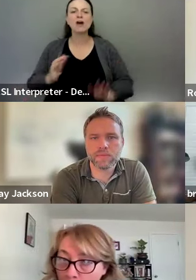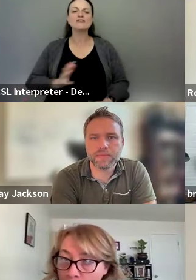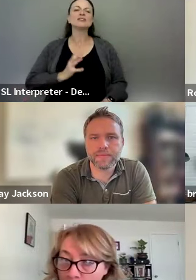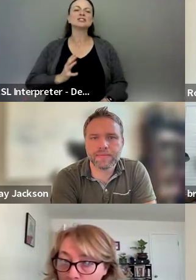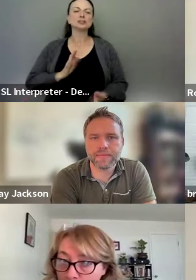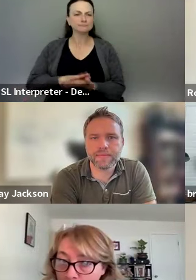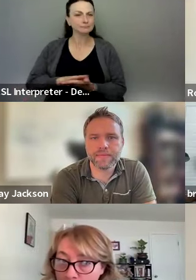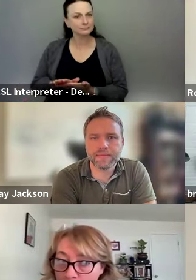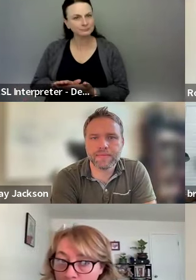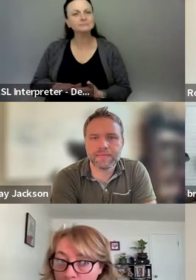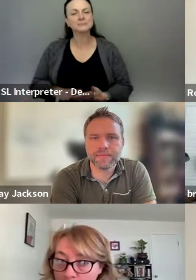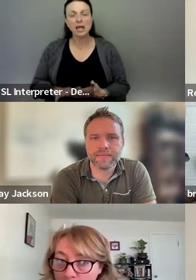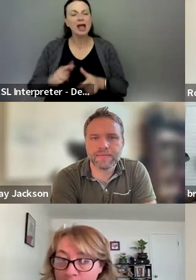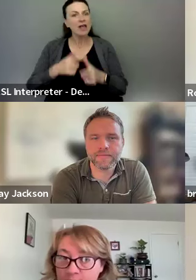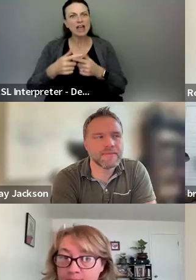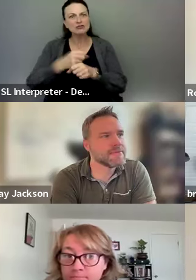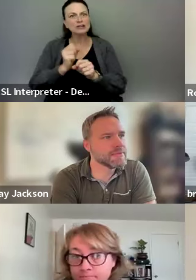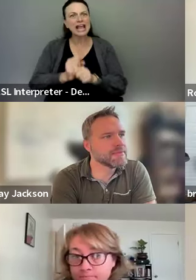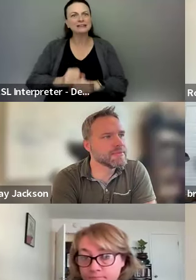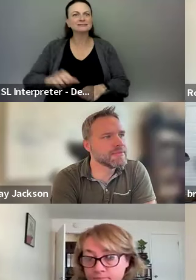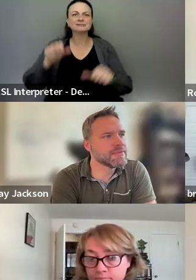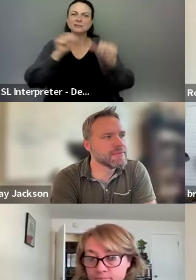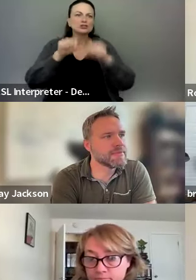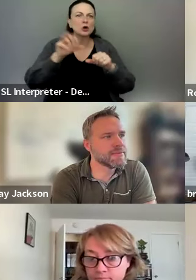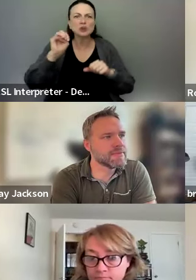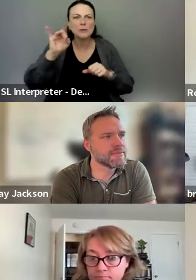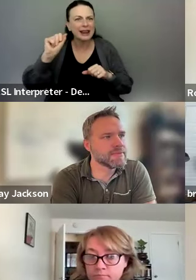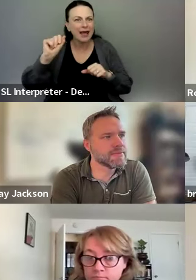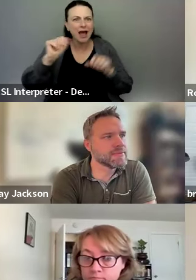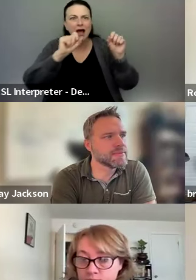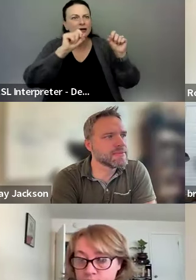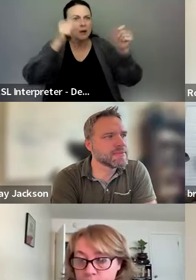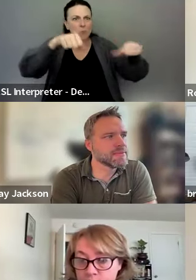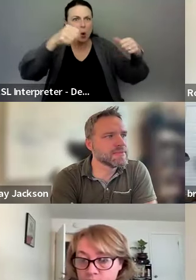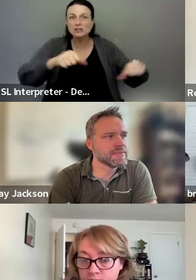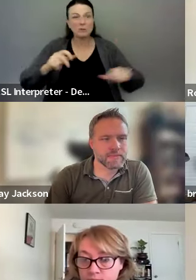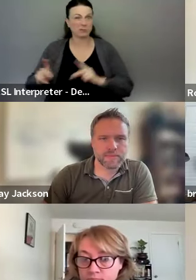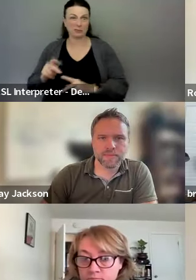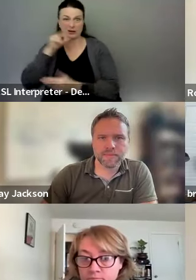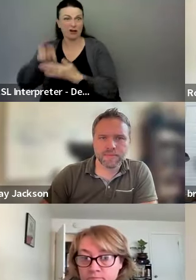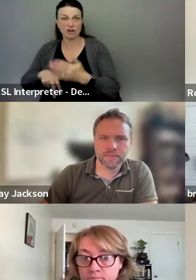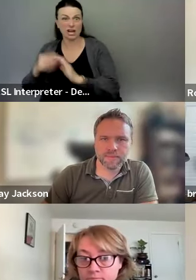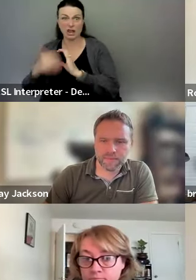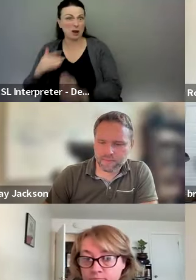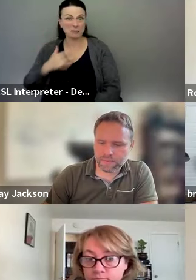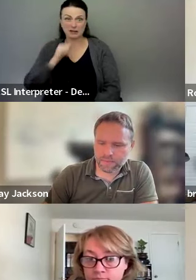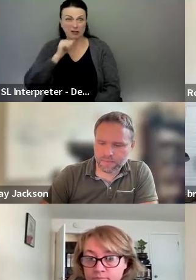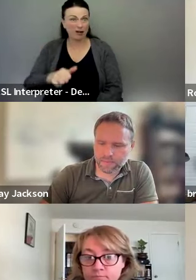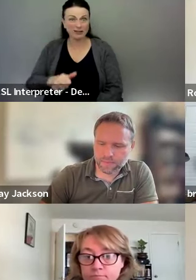And then I think create social media posts, because like people don't read emails, right? So,